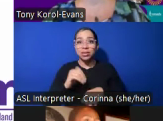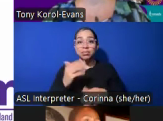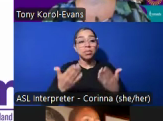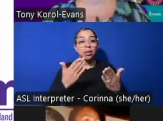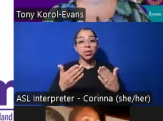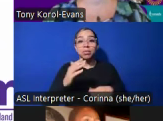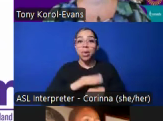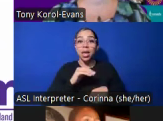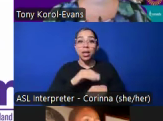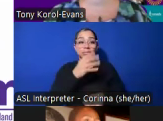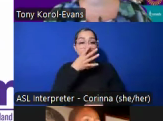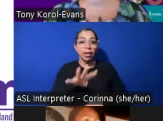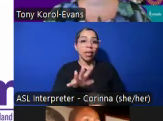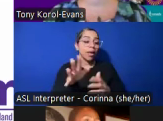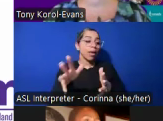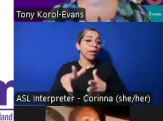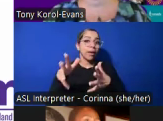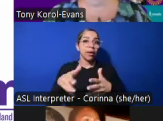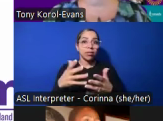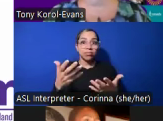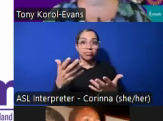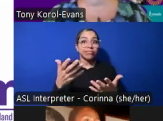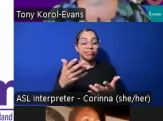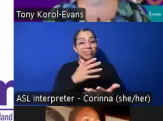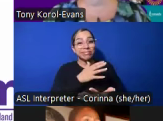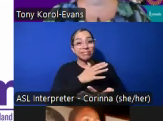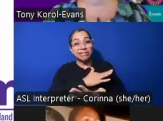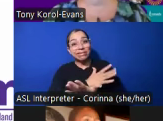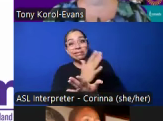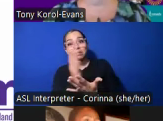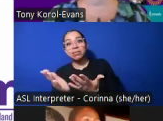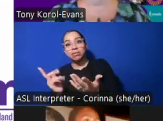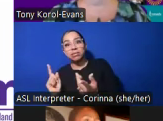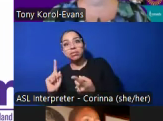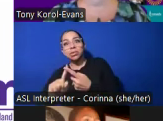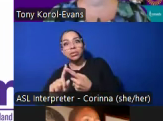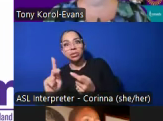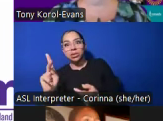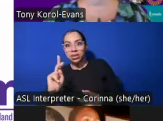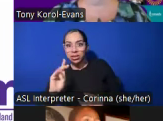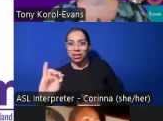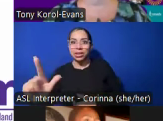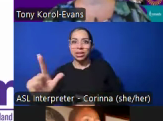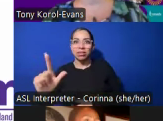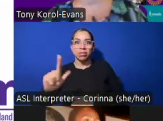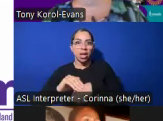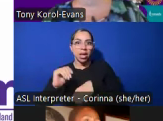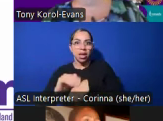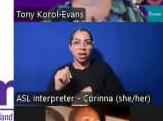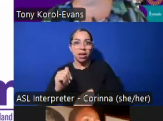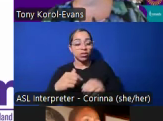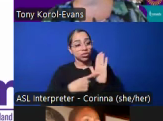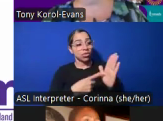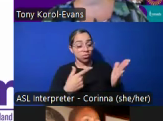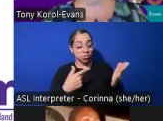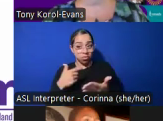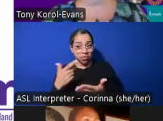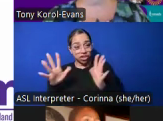neglect all the way up to killing the pet, right? And saying, I can do this to your pet, I can do this to you.